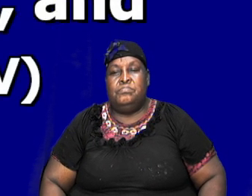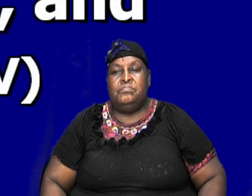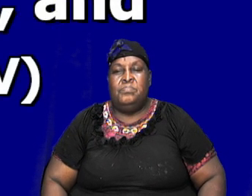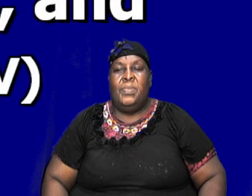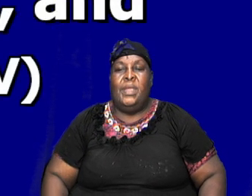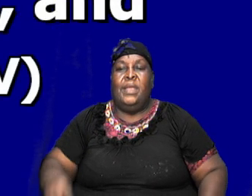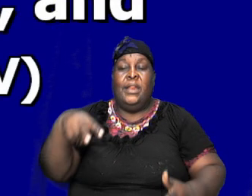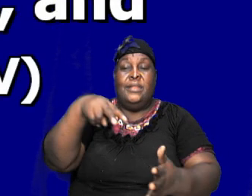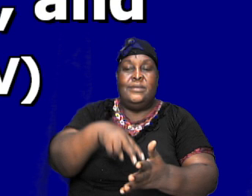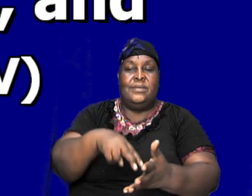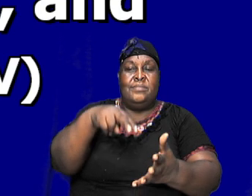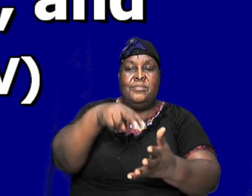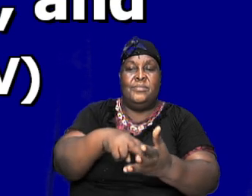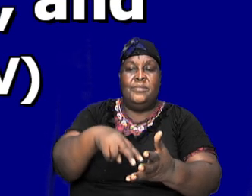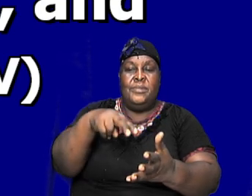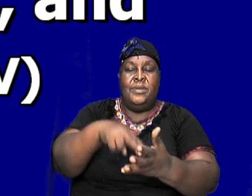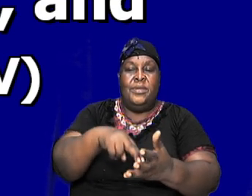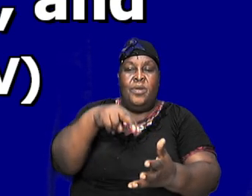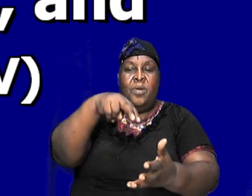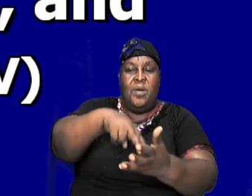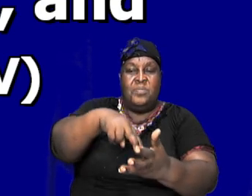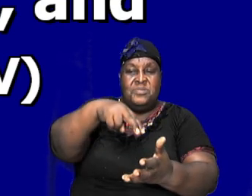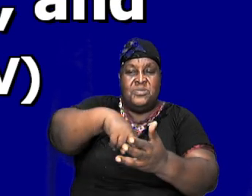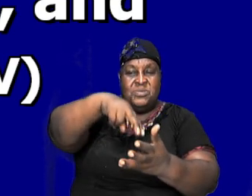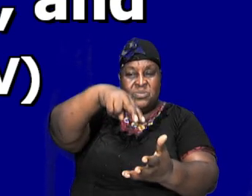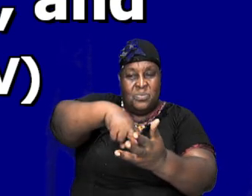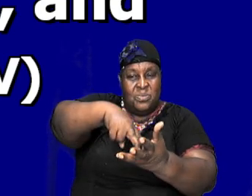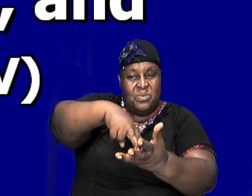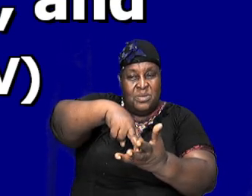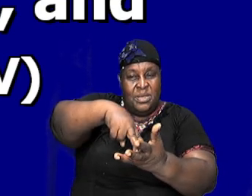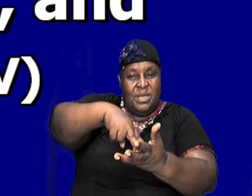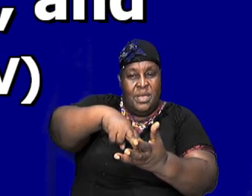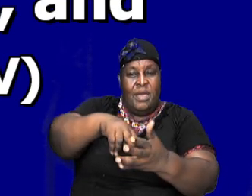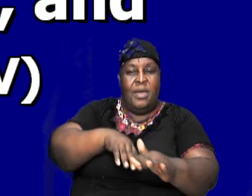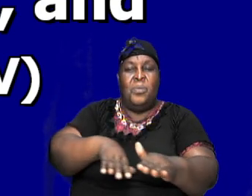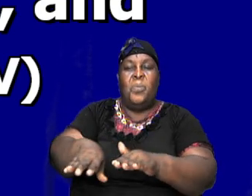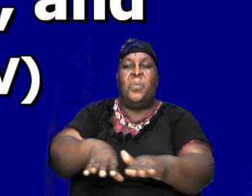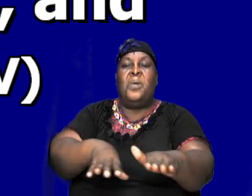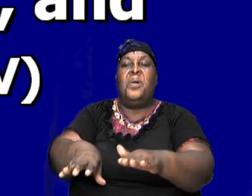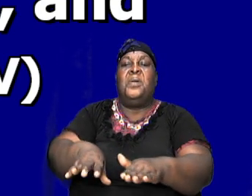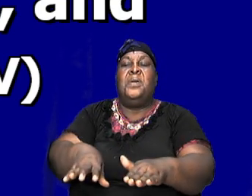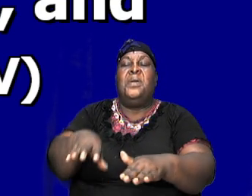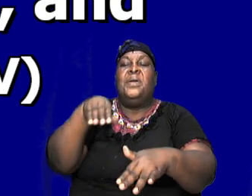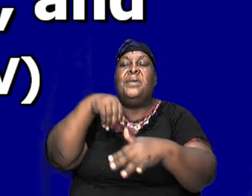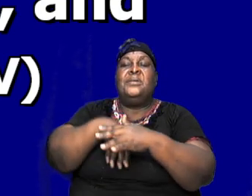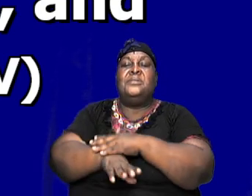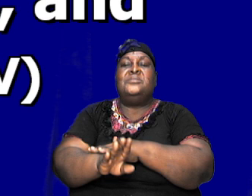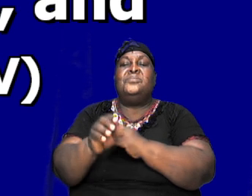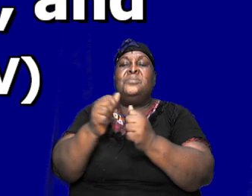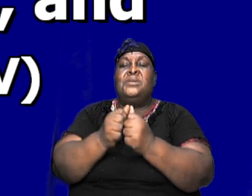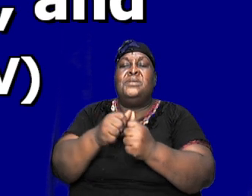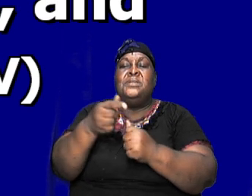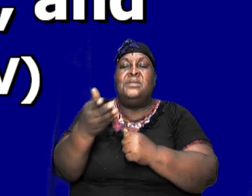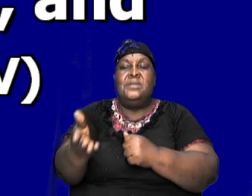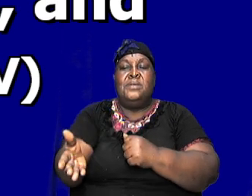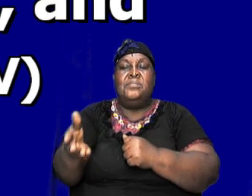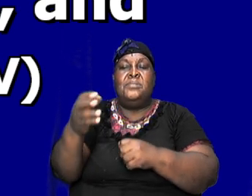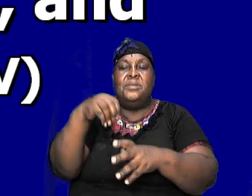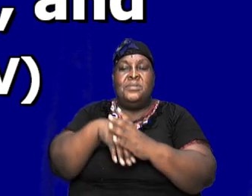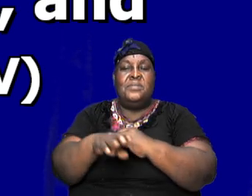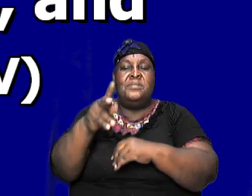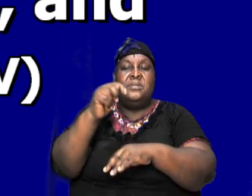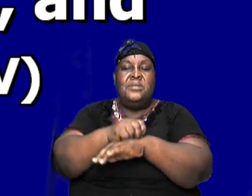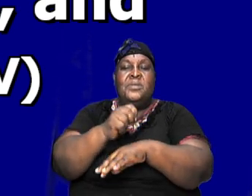And he leaping up, stood and walked, and entered with them into the